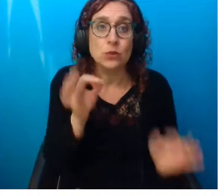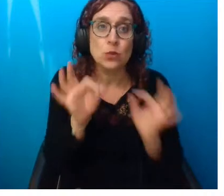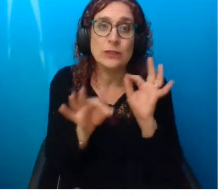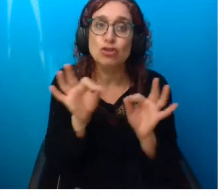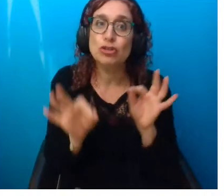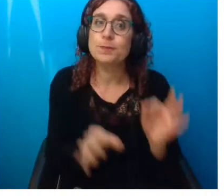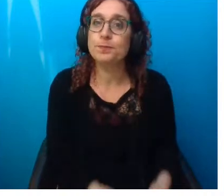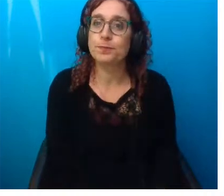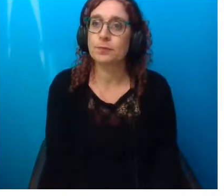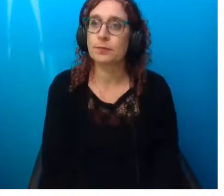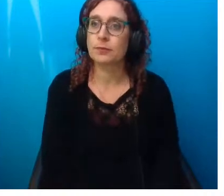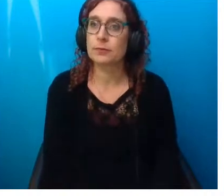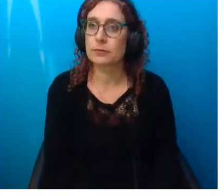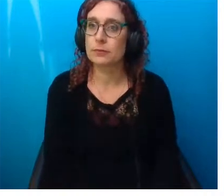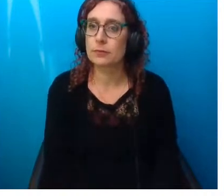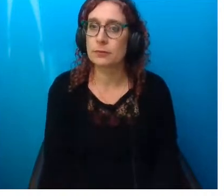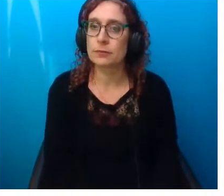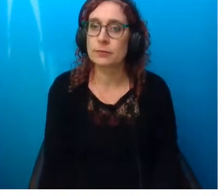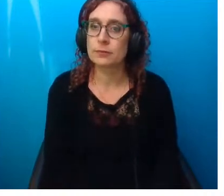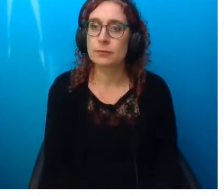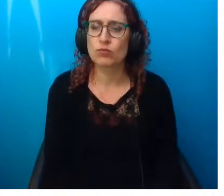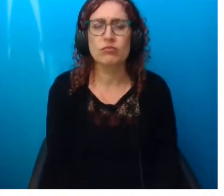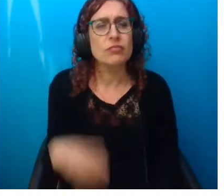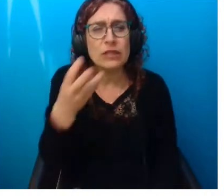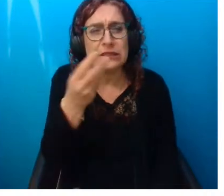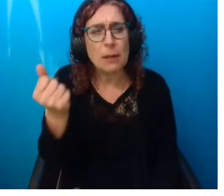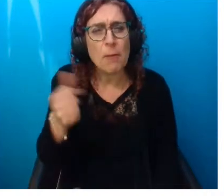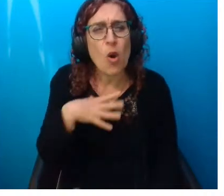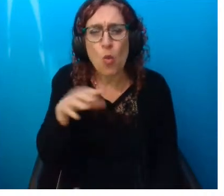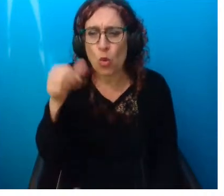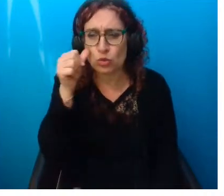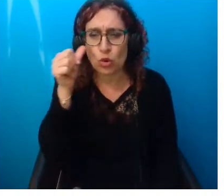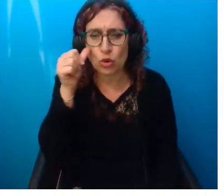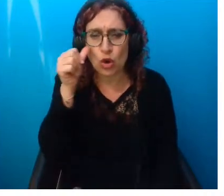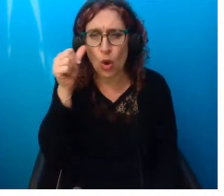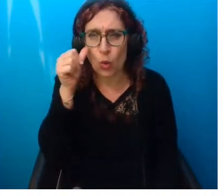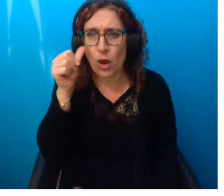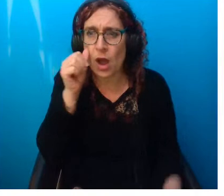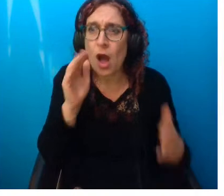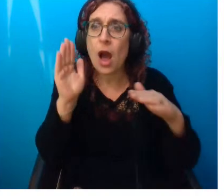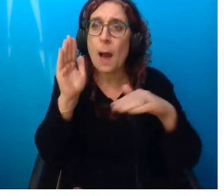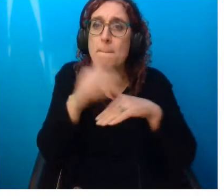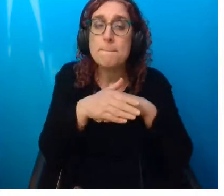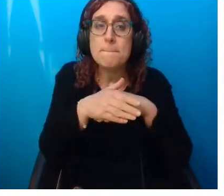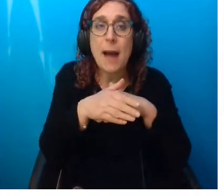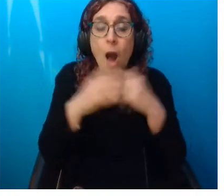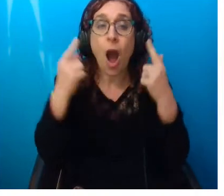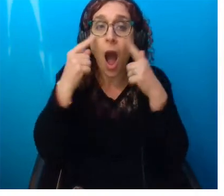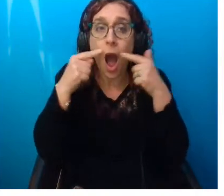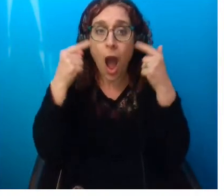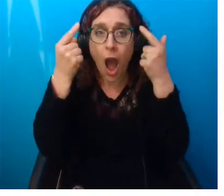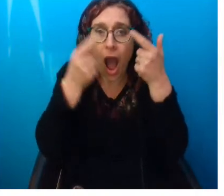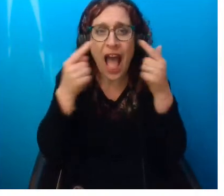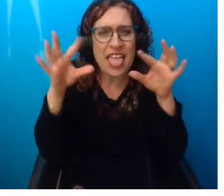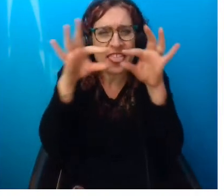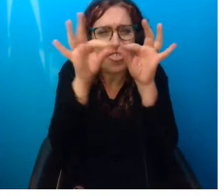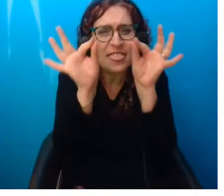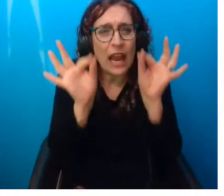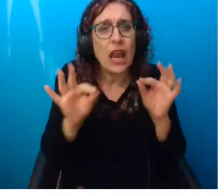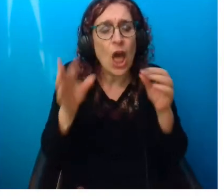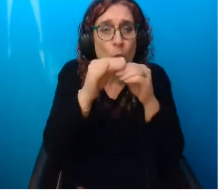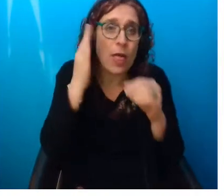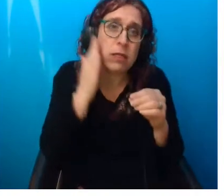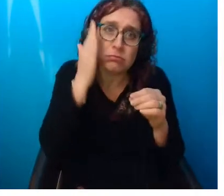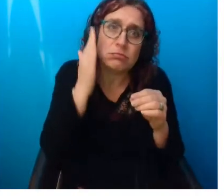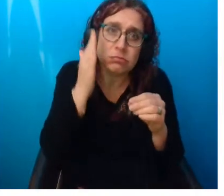So I've got a few people wanting to know more about thinning of the skin around the eyes with the use of